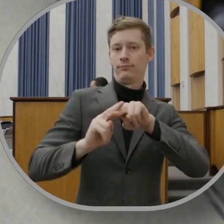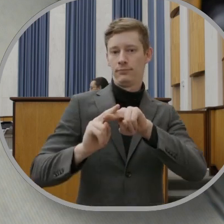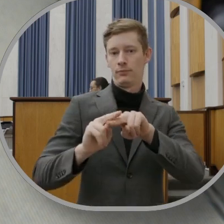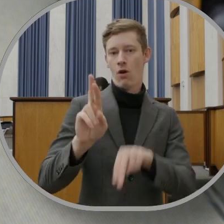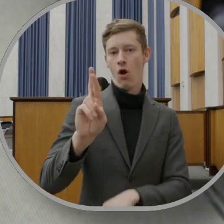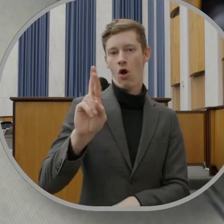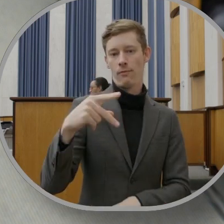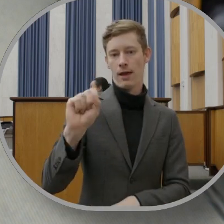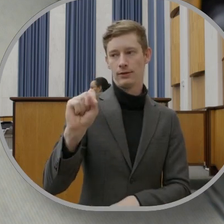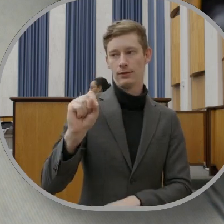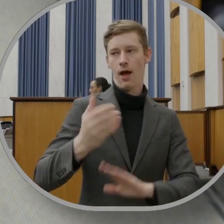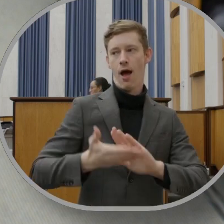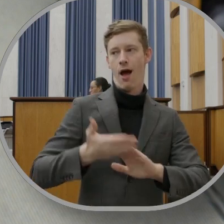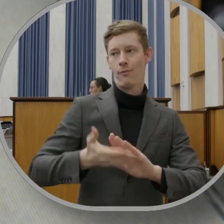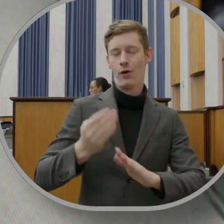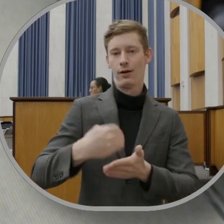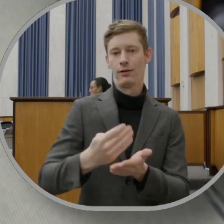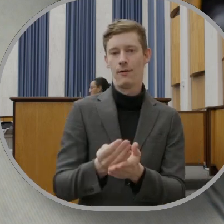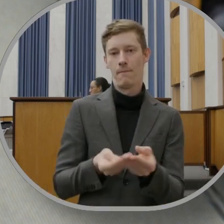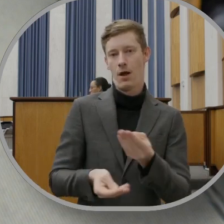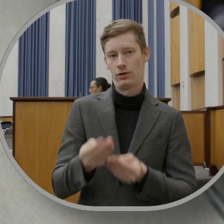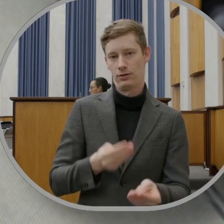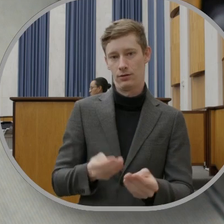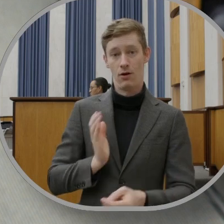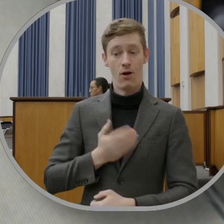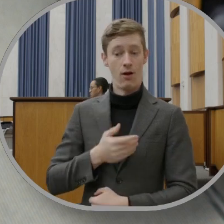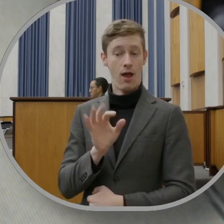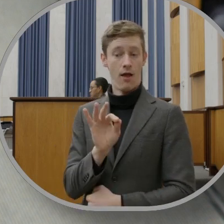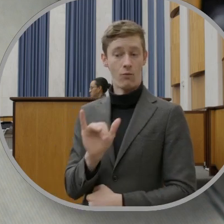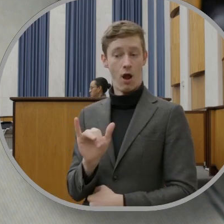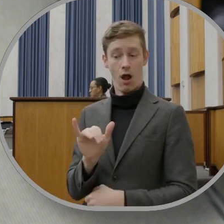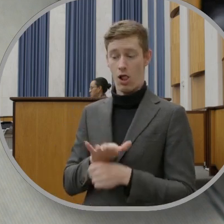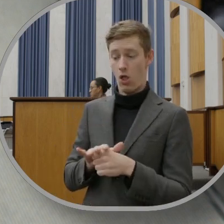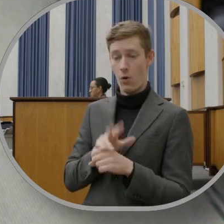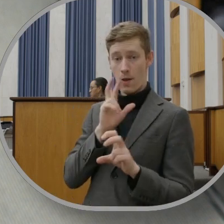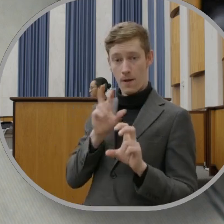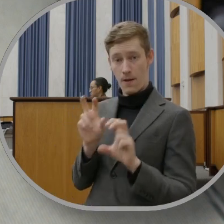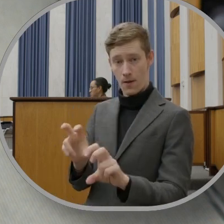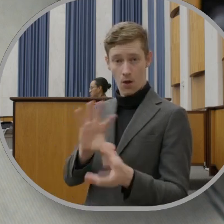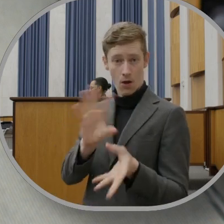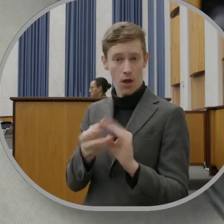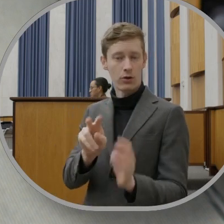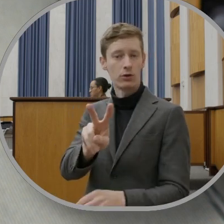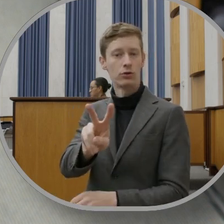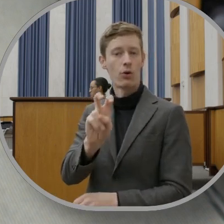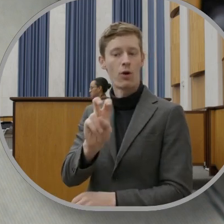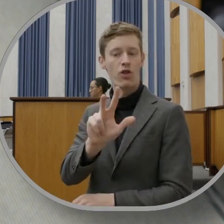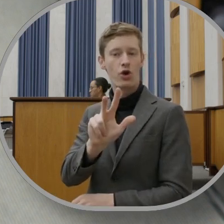budget. Our FY25 local contribution to RPS of